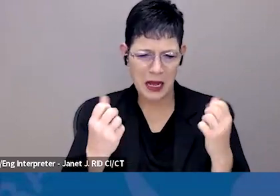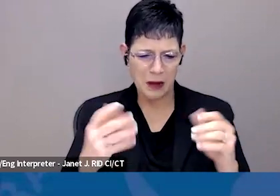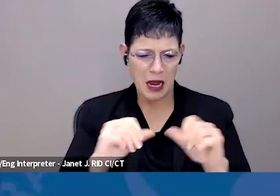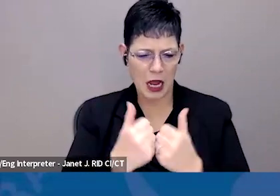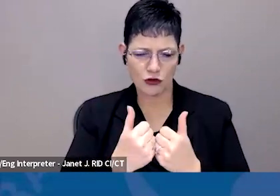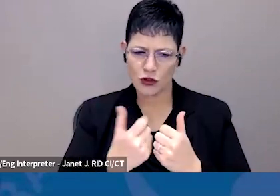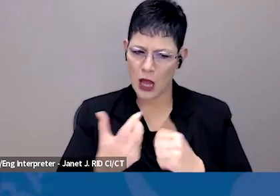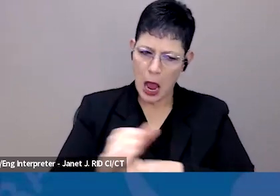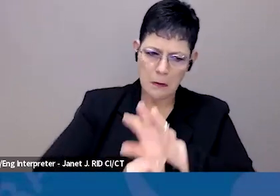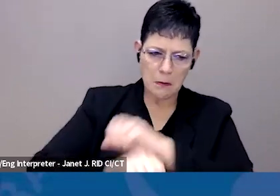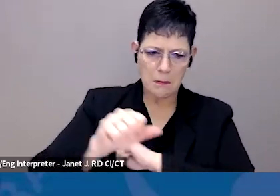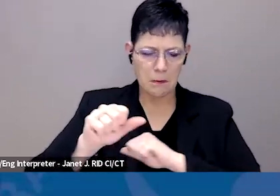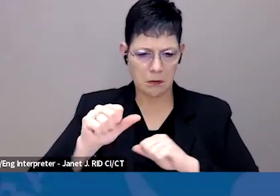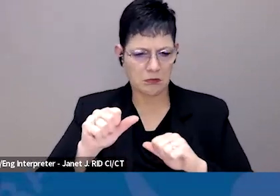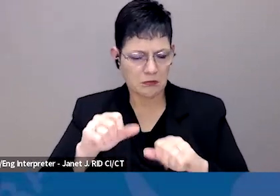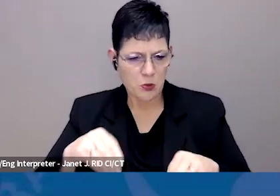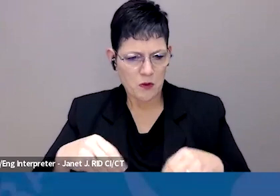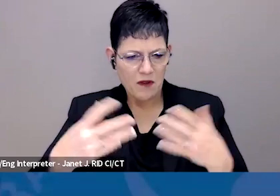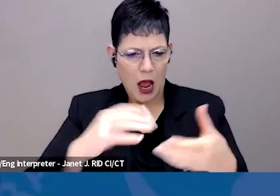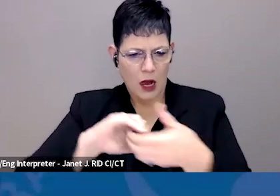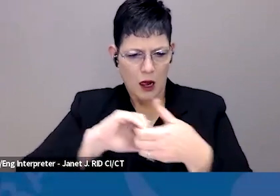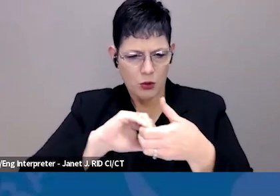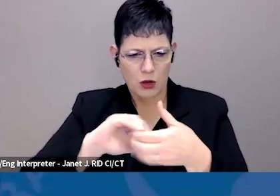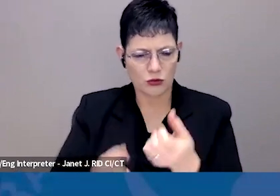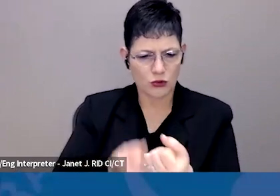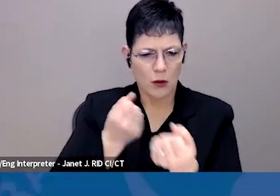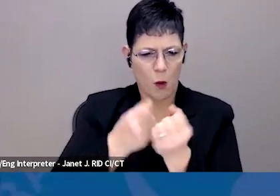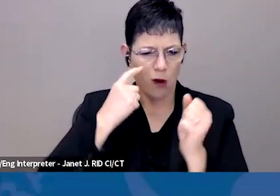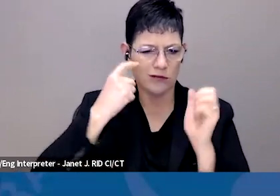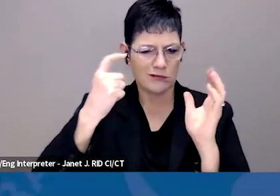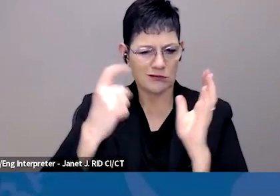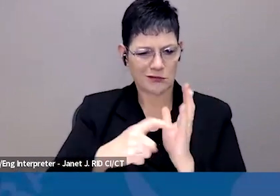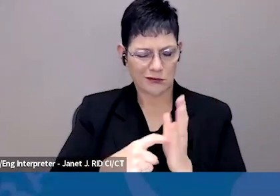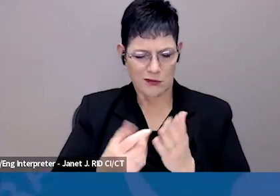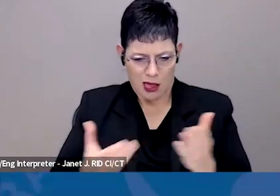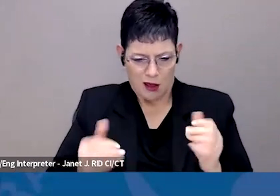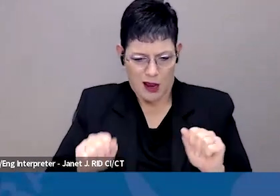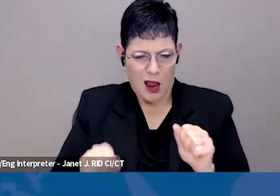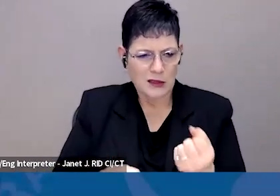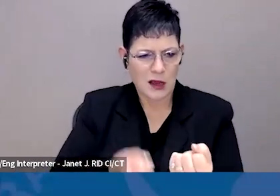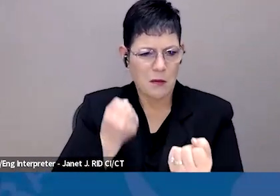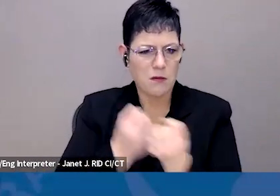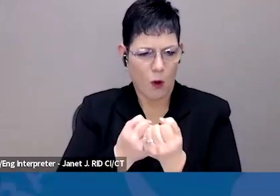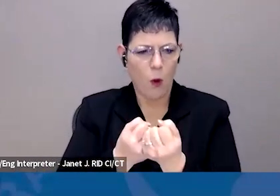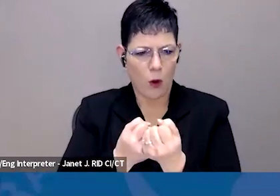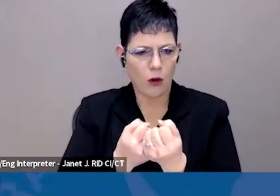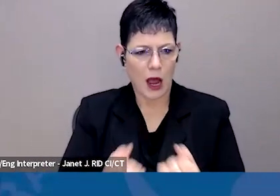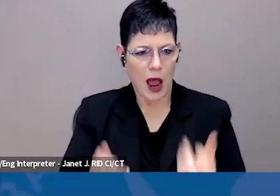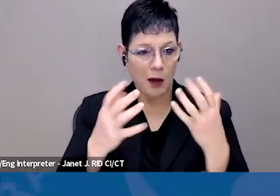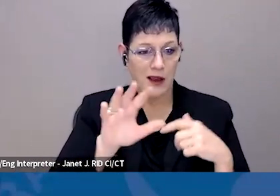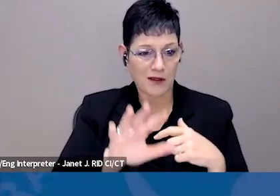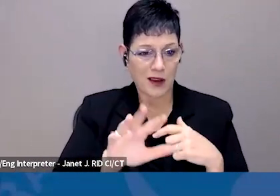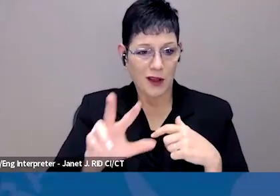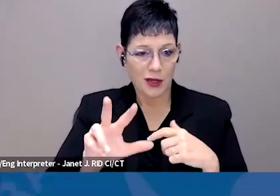step up in amazing ways to foster collaboration and identify actions that can be taken to support the 53 million